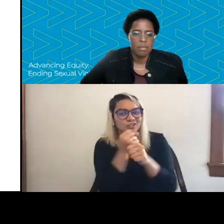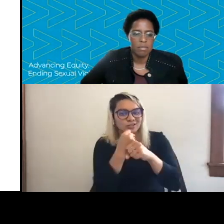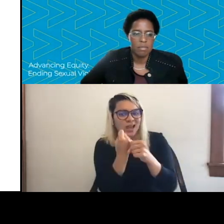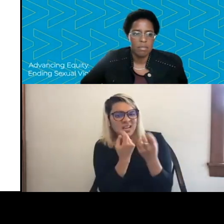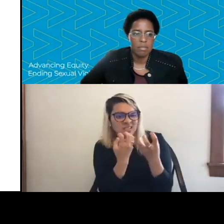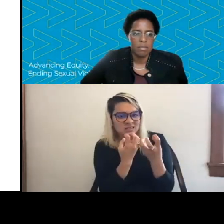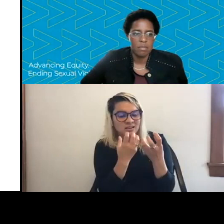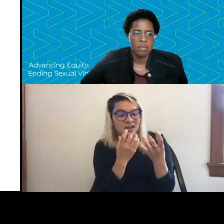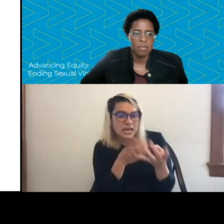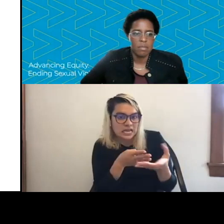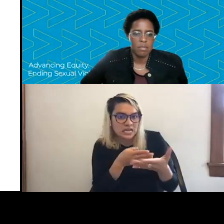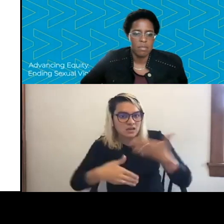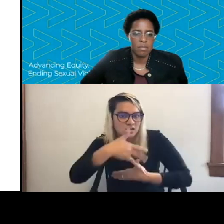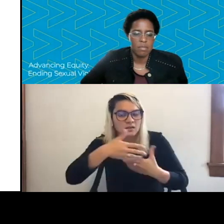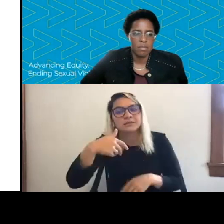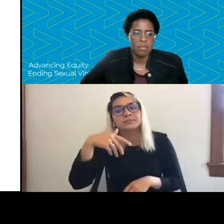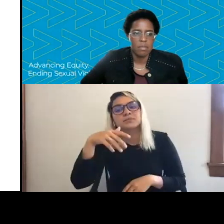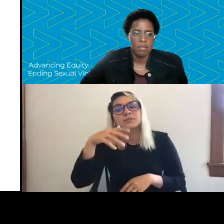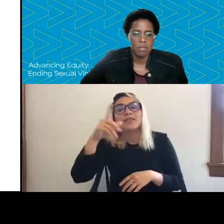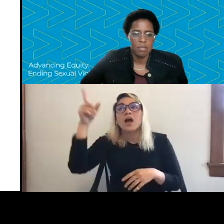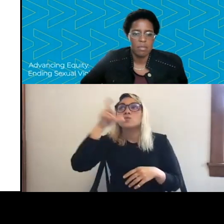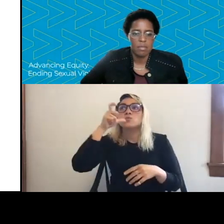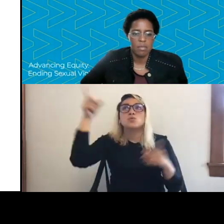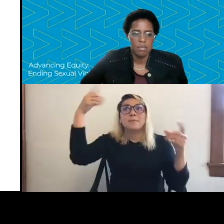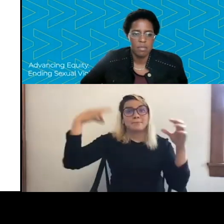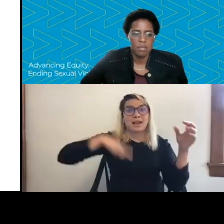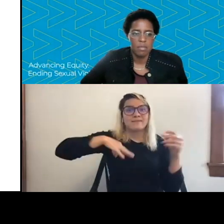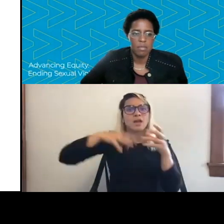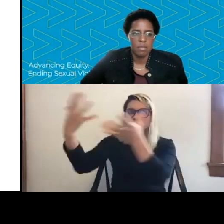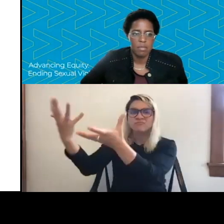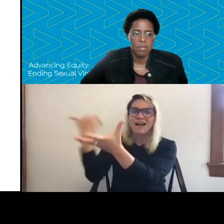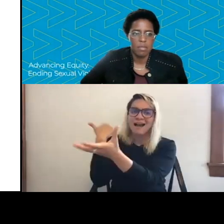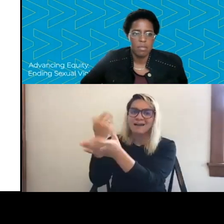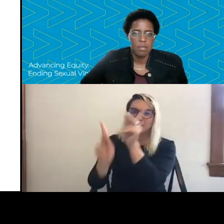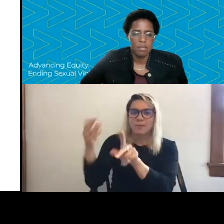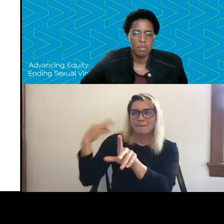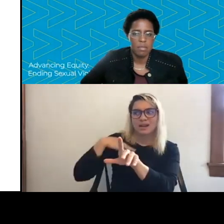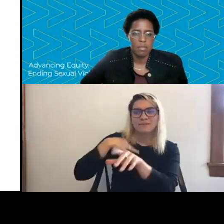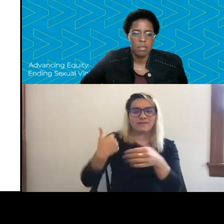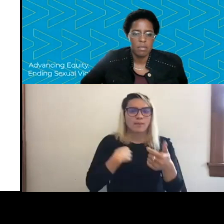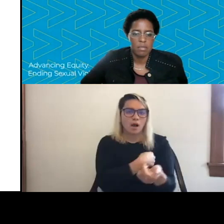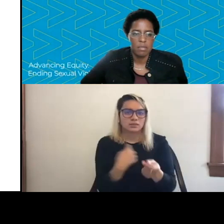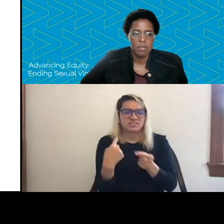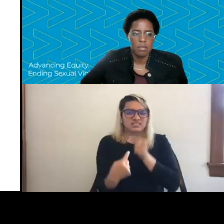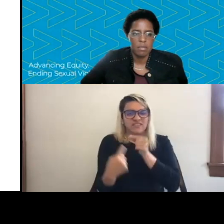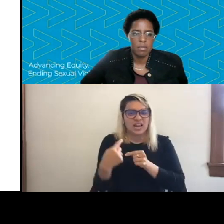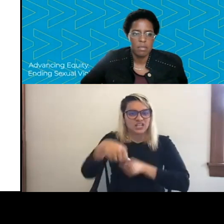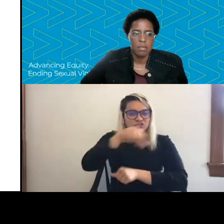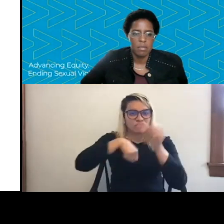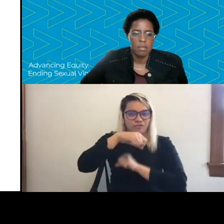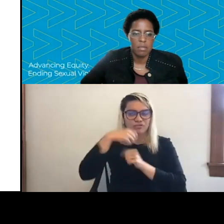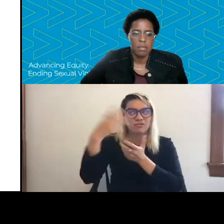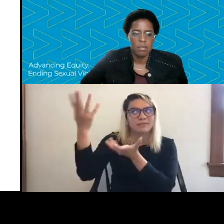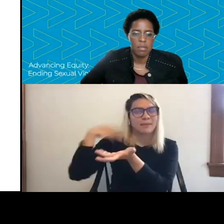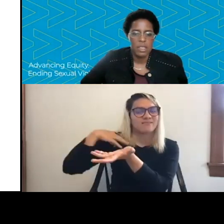ones that are benefiting from that. They're benefiting from us not working together. And so, yeah, I just wanted to name